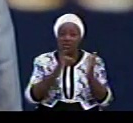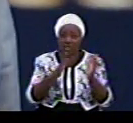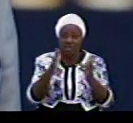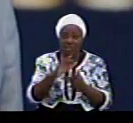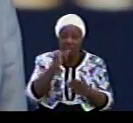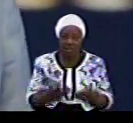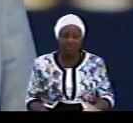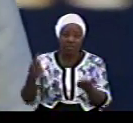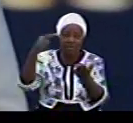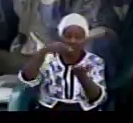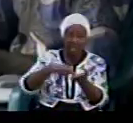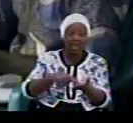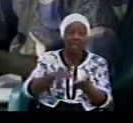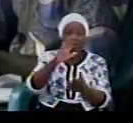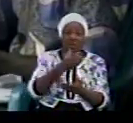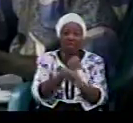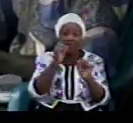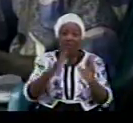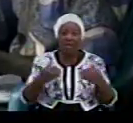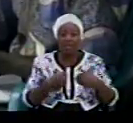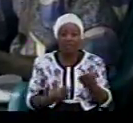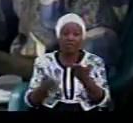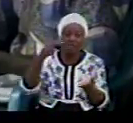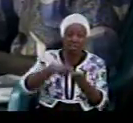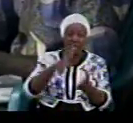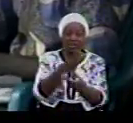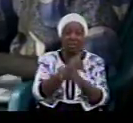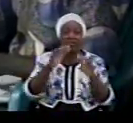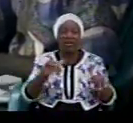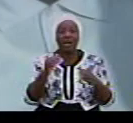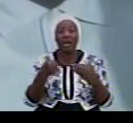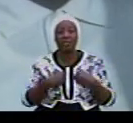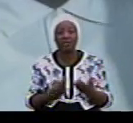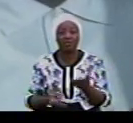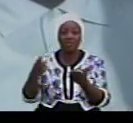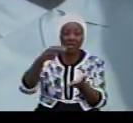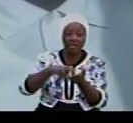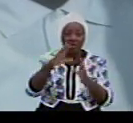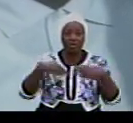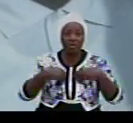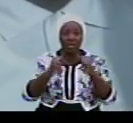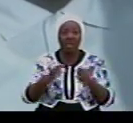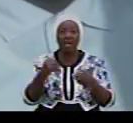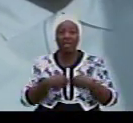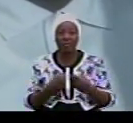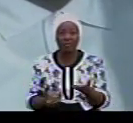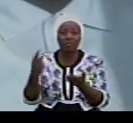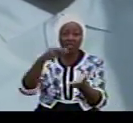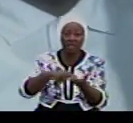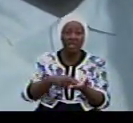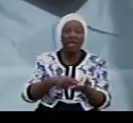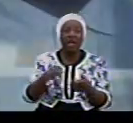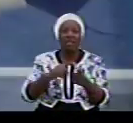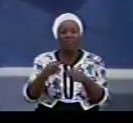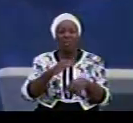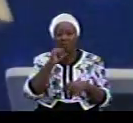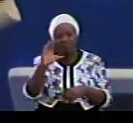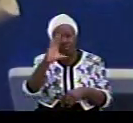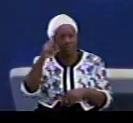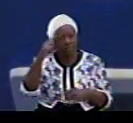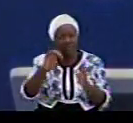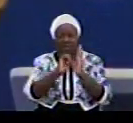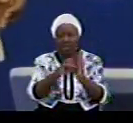Your Deliverer has risen. Your Healer has risen. We're not looking for signs anymore.